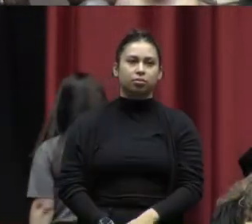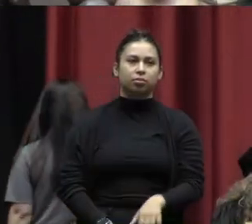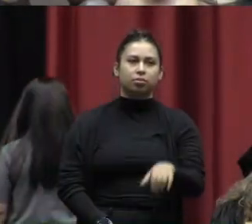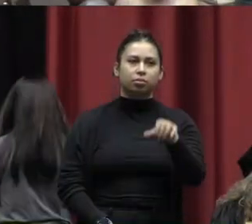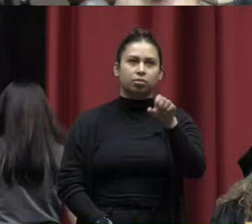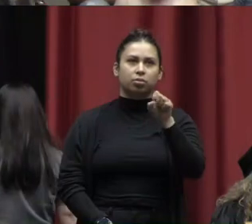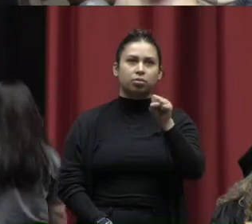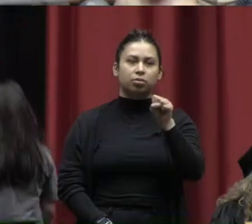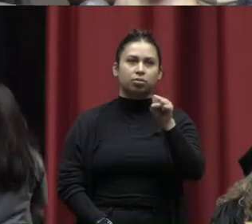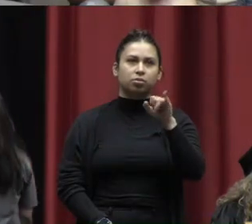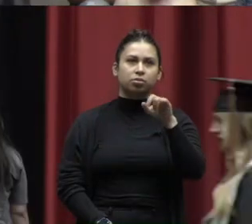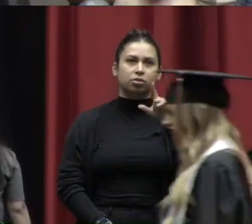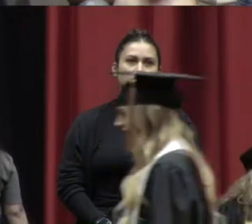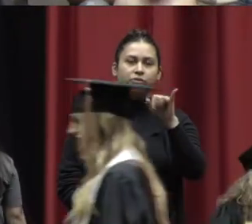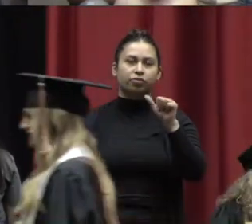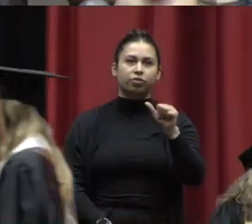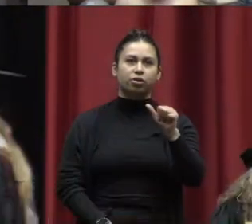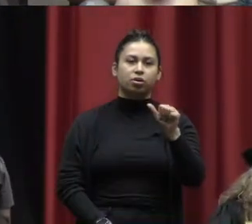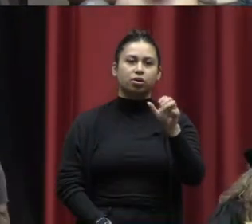Sylvia Munman.